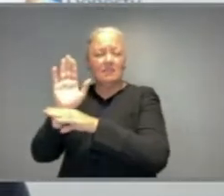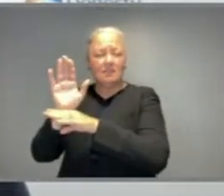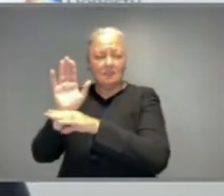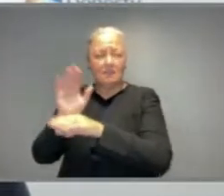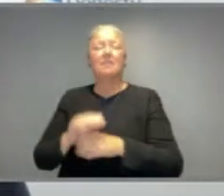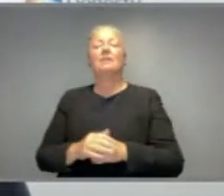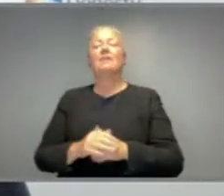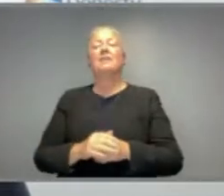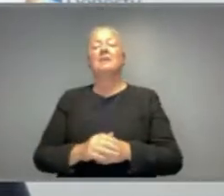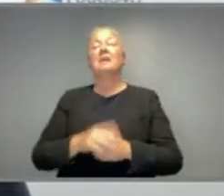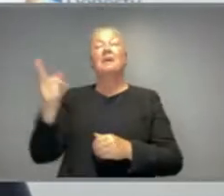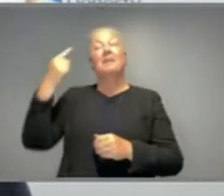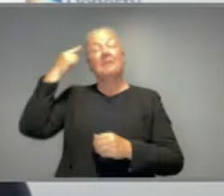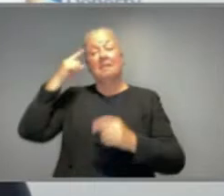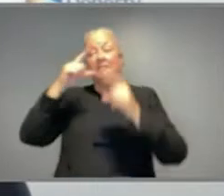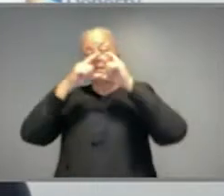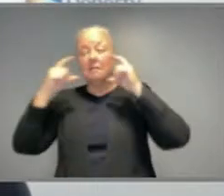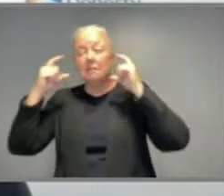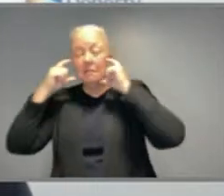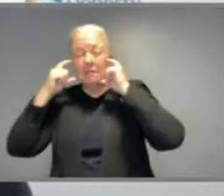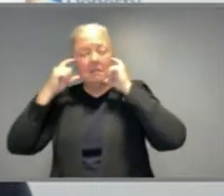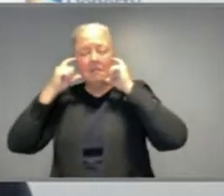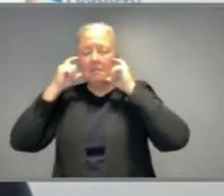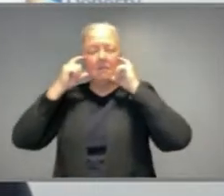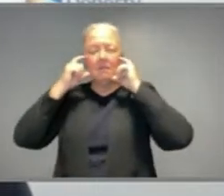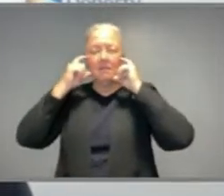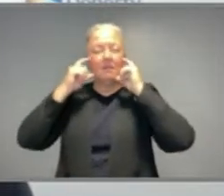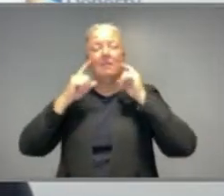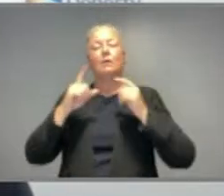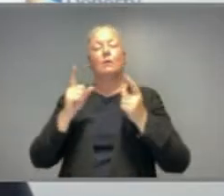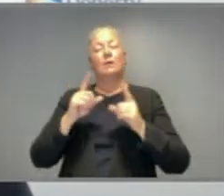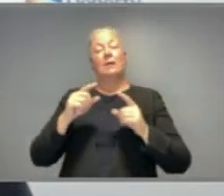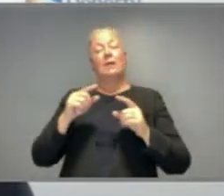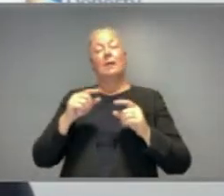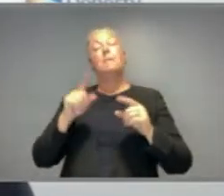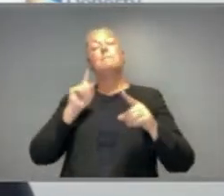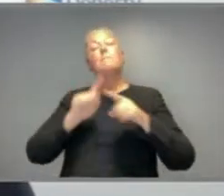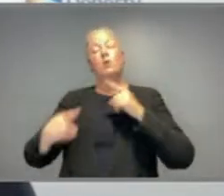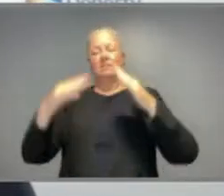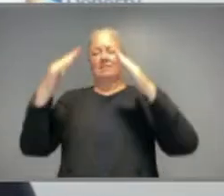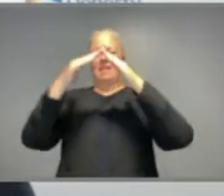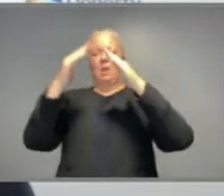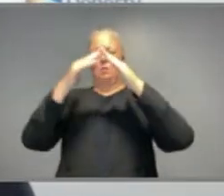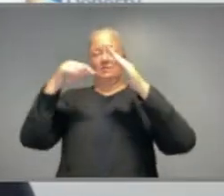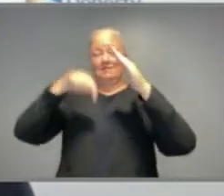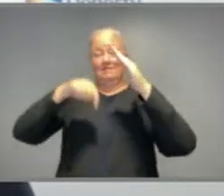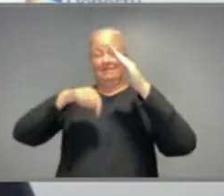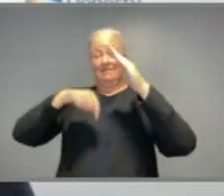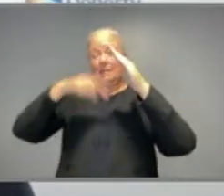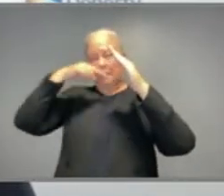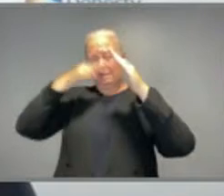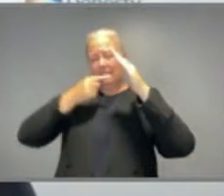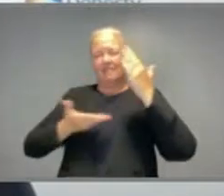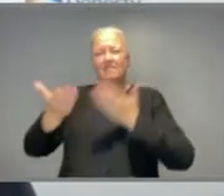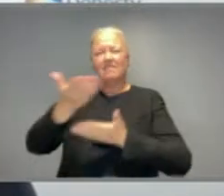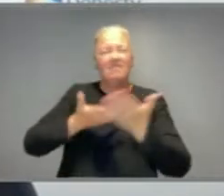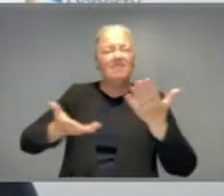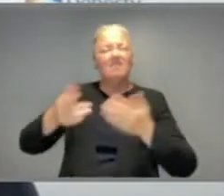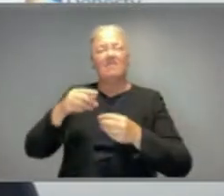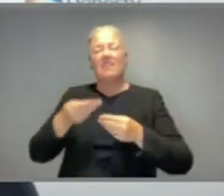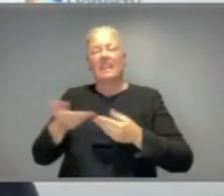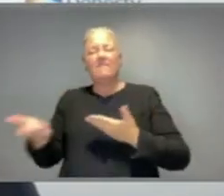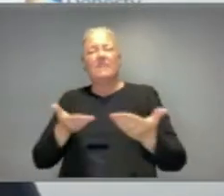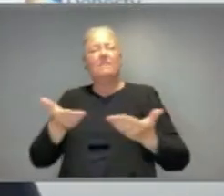masks per se, because apart from anything else, a lot of important transmission occurs in households and people clearly don't wear masks there. But other than that,